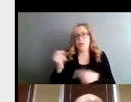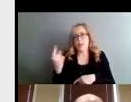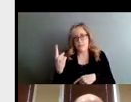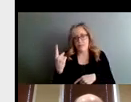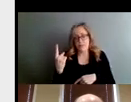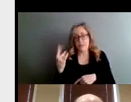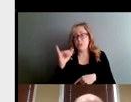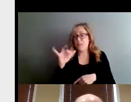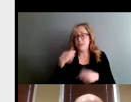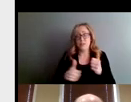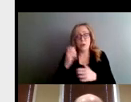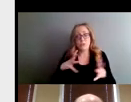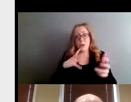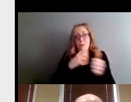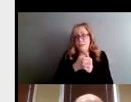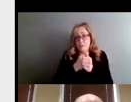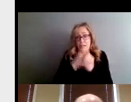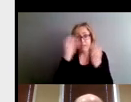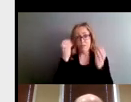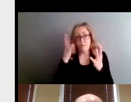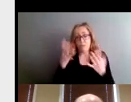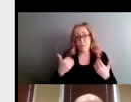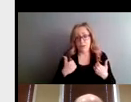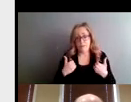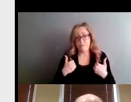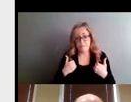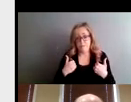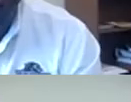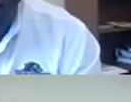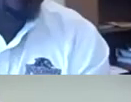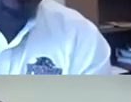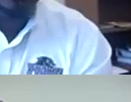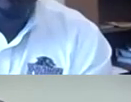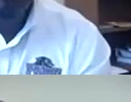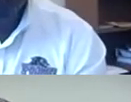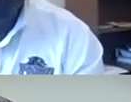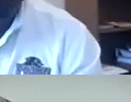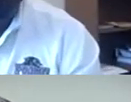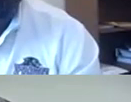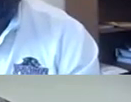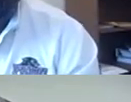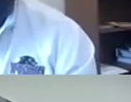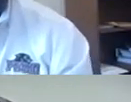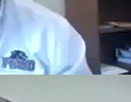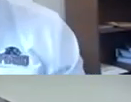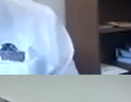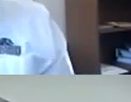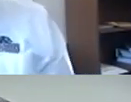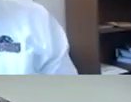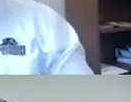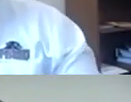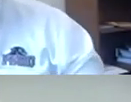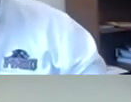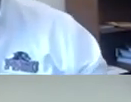up-to-date information that we have as of March 5th, 2021. Thank you.